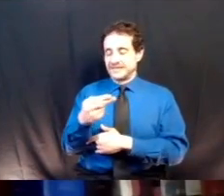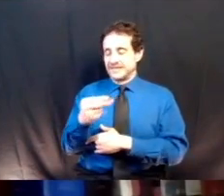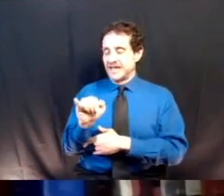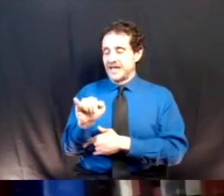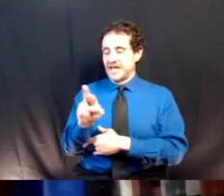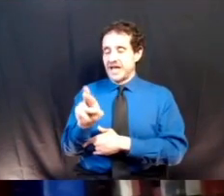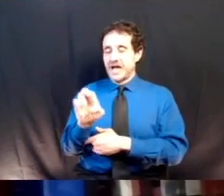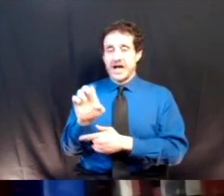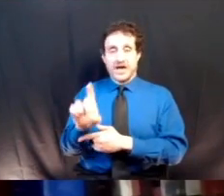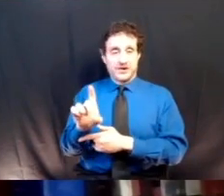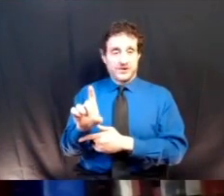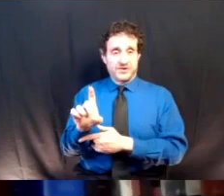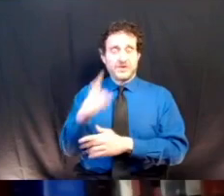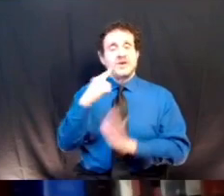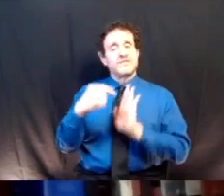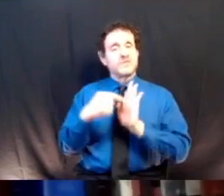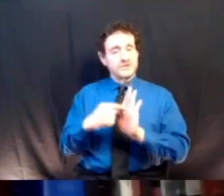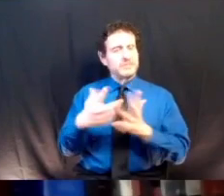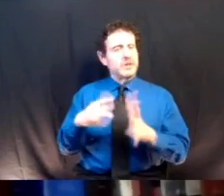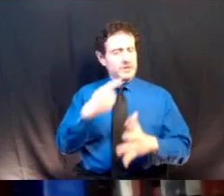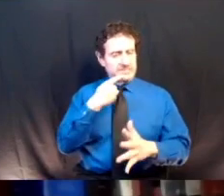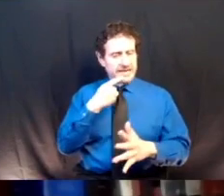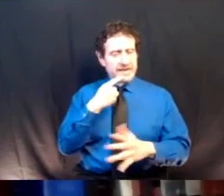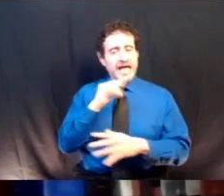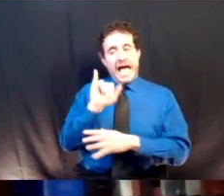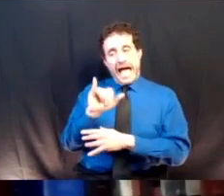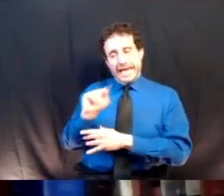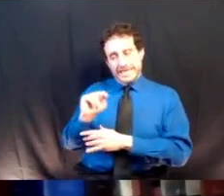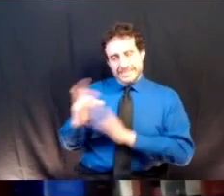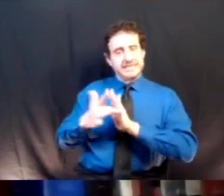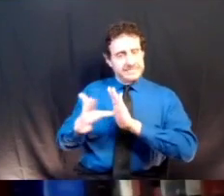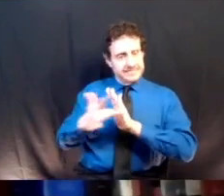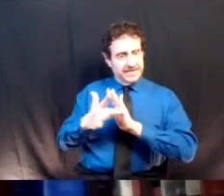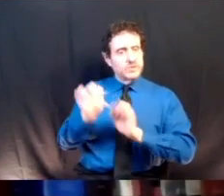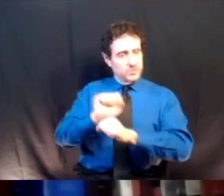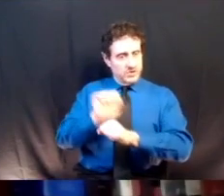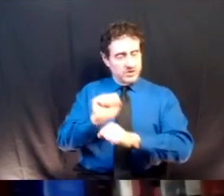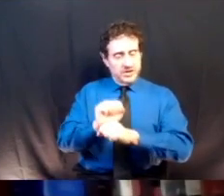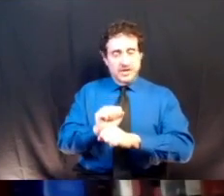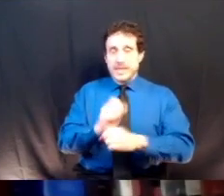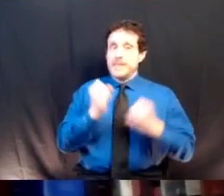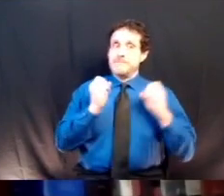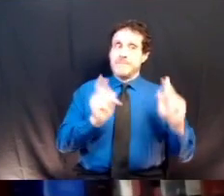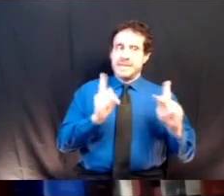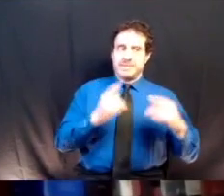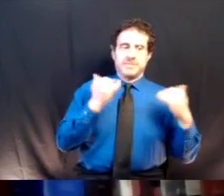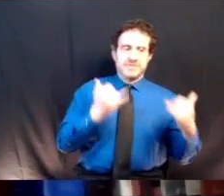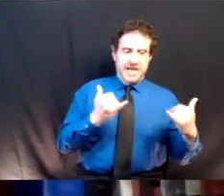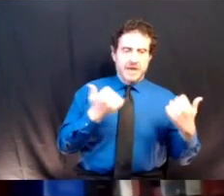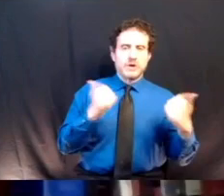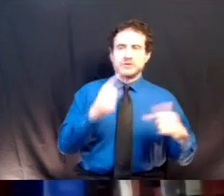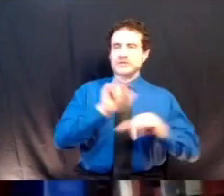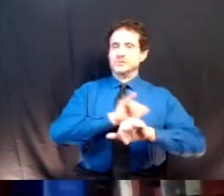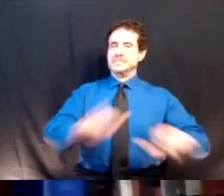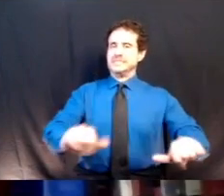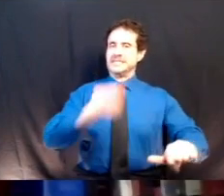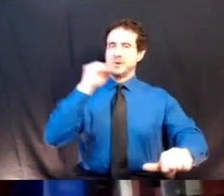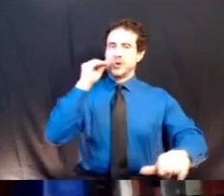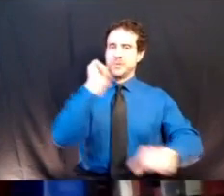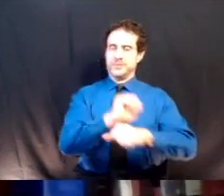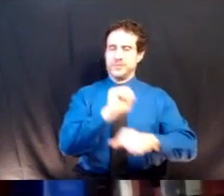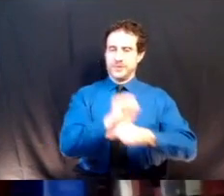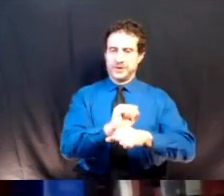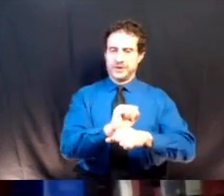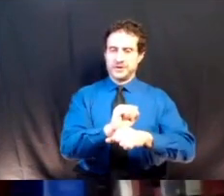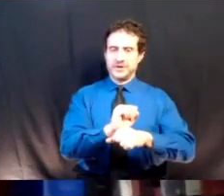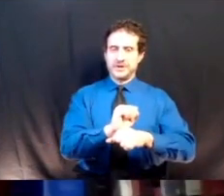what I mentioned, IT related jobs. Remember, so many people now are attempting to work from home. They have IT